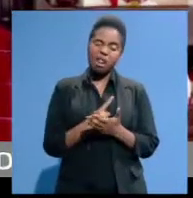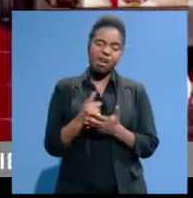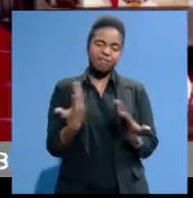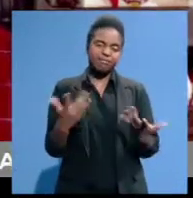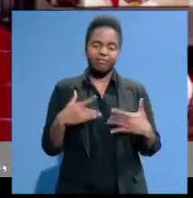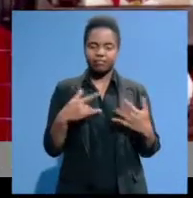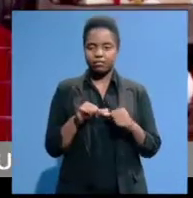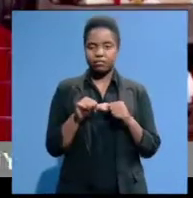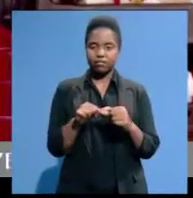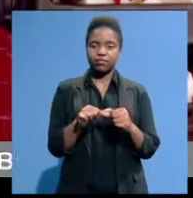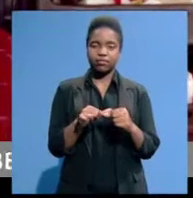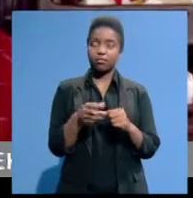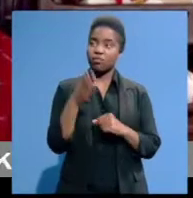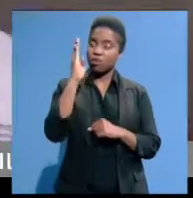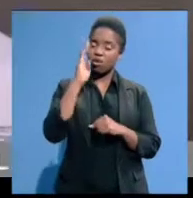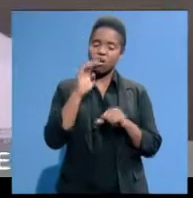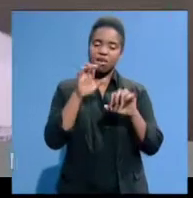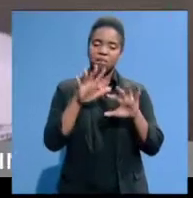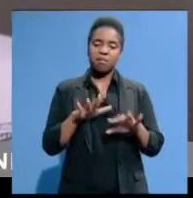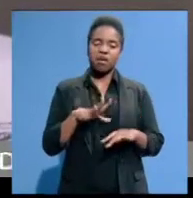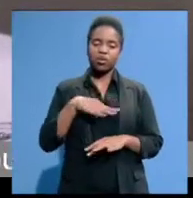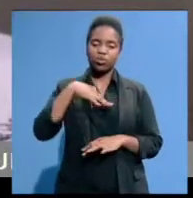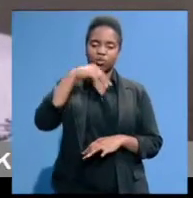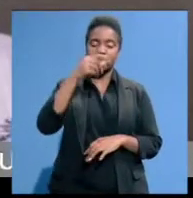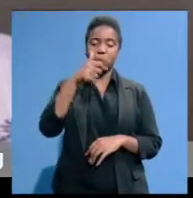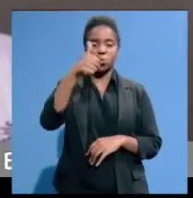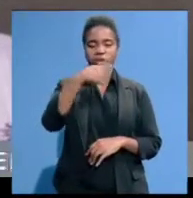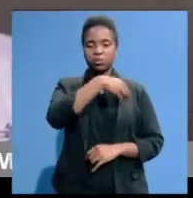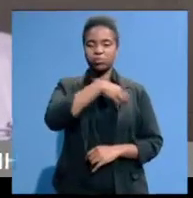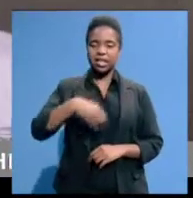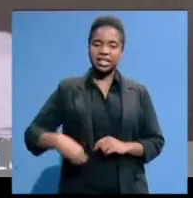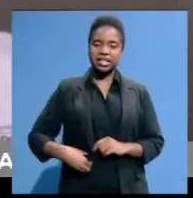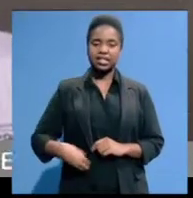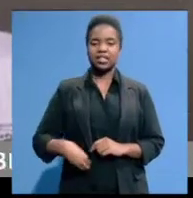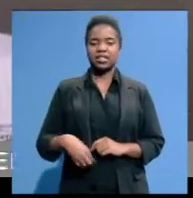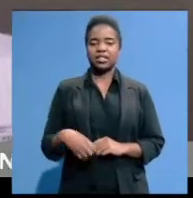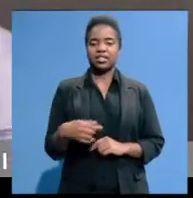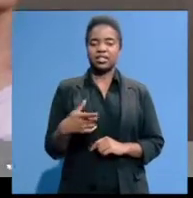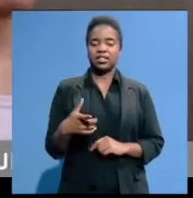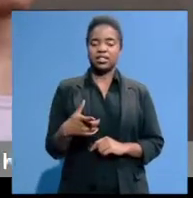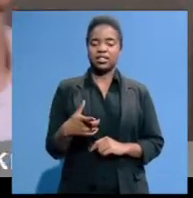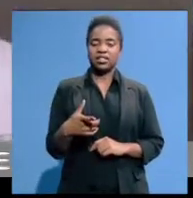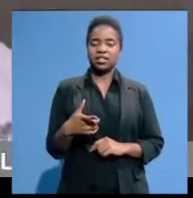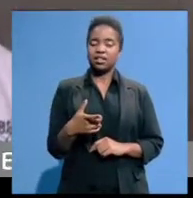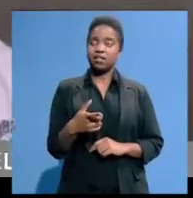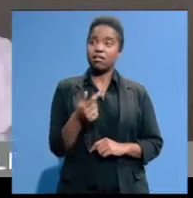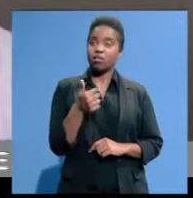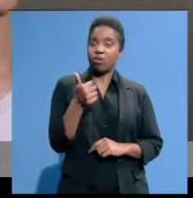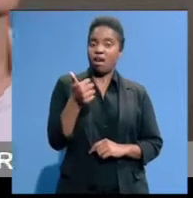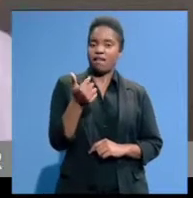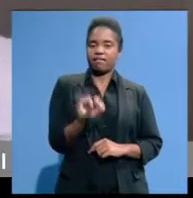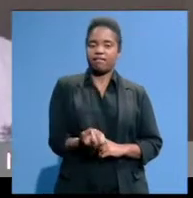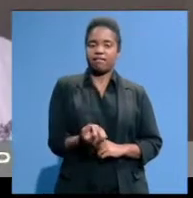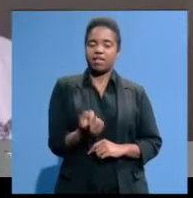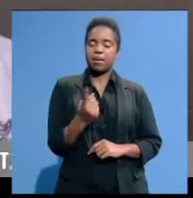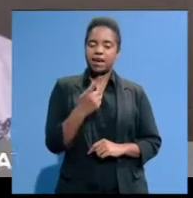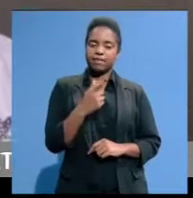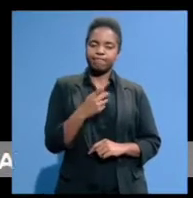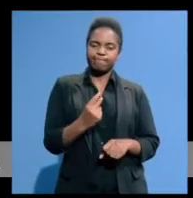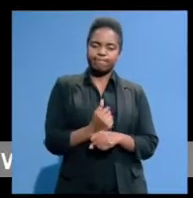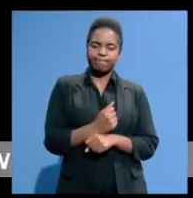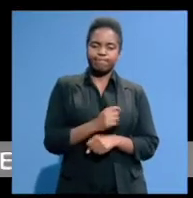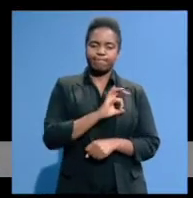farewell. May he rest in peace. And may God richly bless him and grant all his heart's desires. And big ups to South